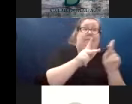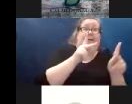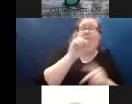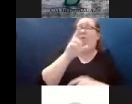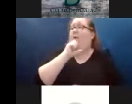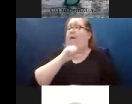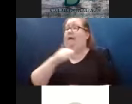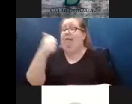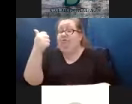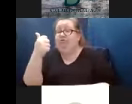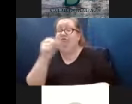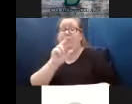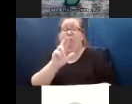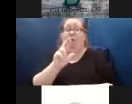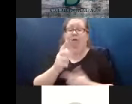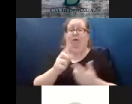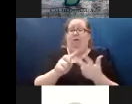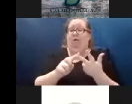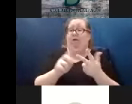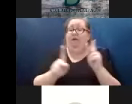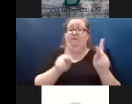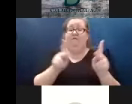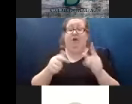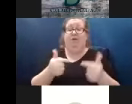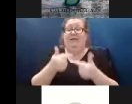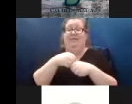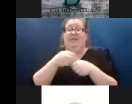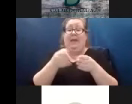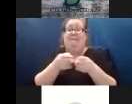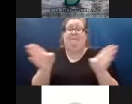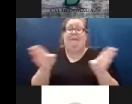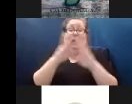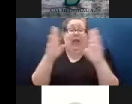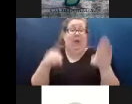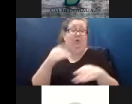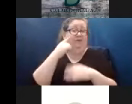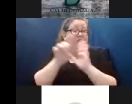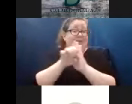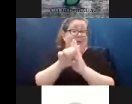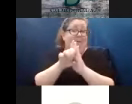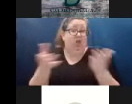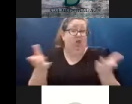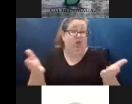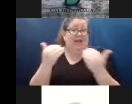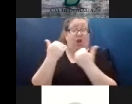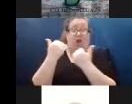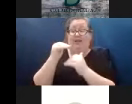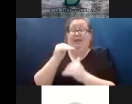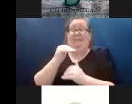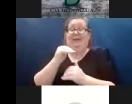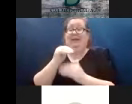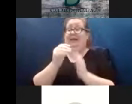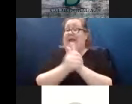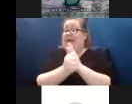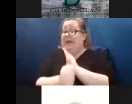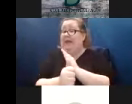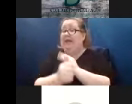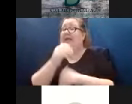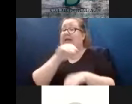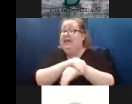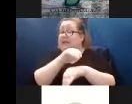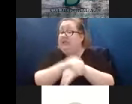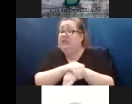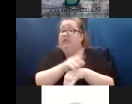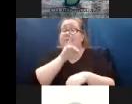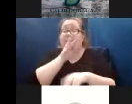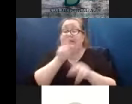elders or folks living in public housing, for example, and limited English proficiency folks too. We really want to do